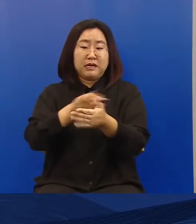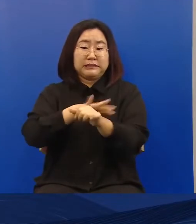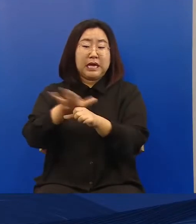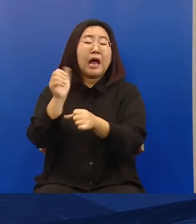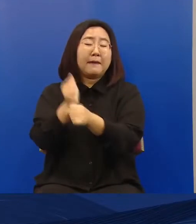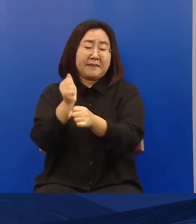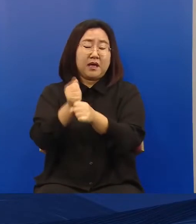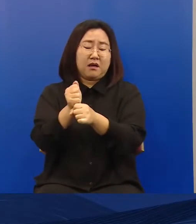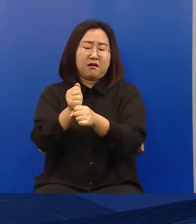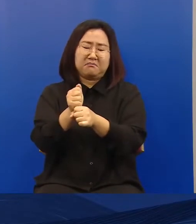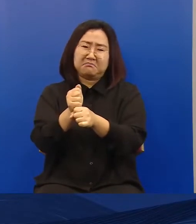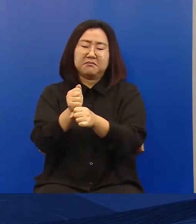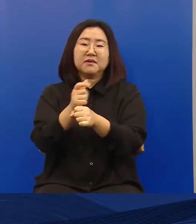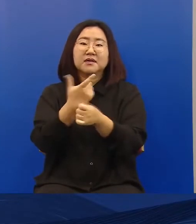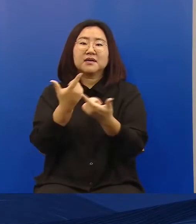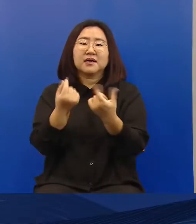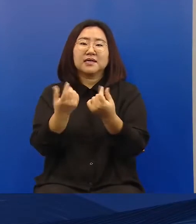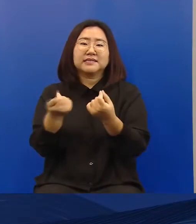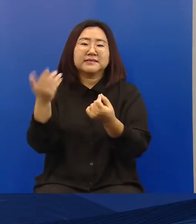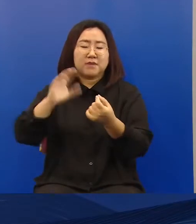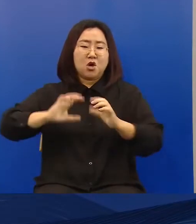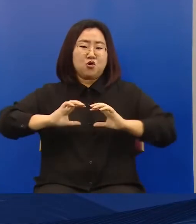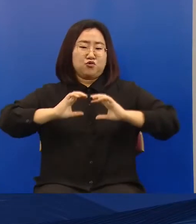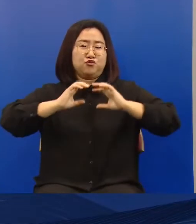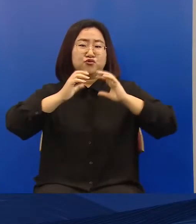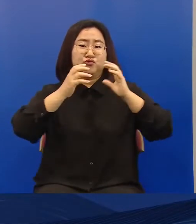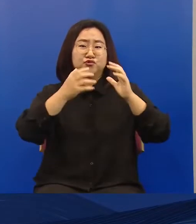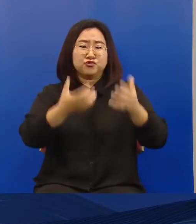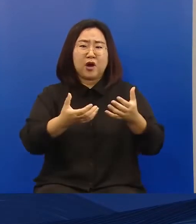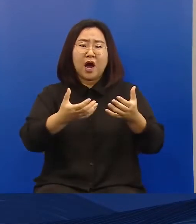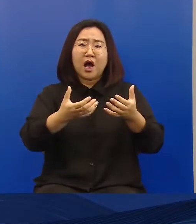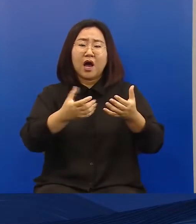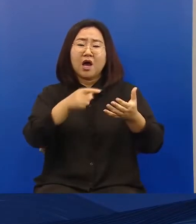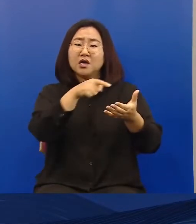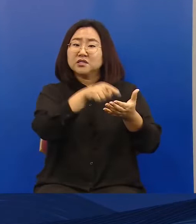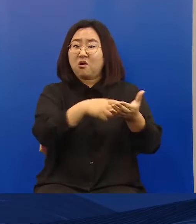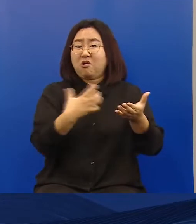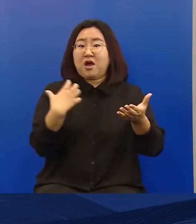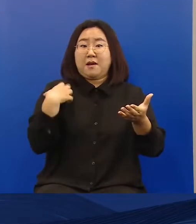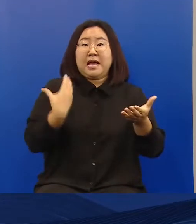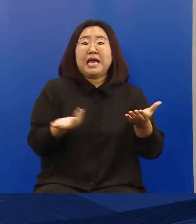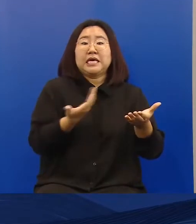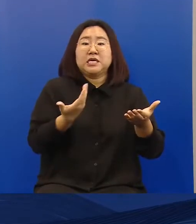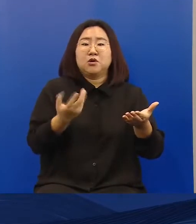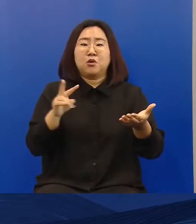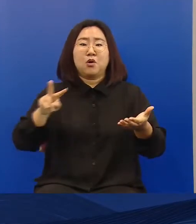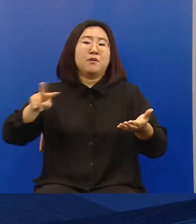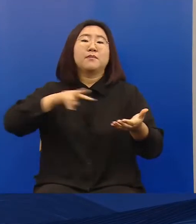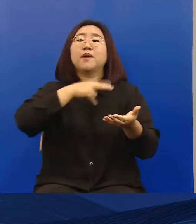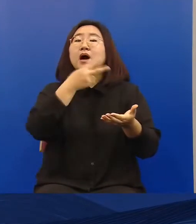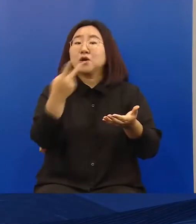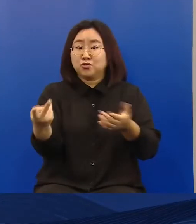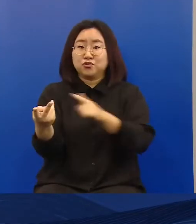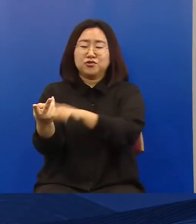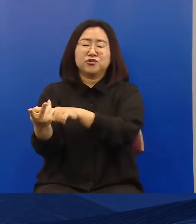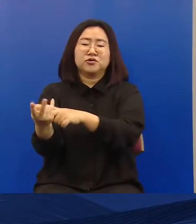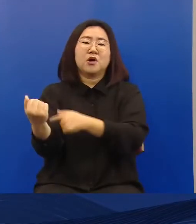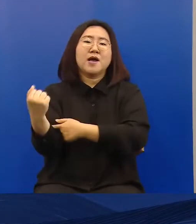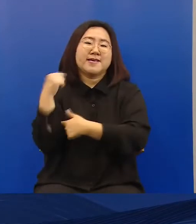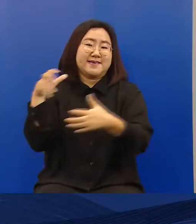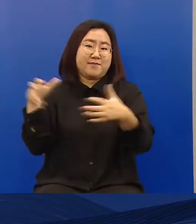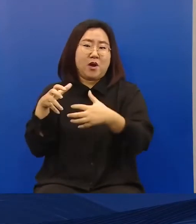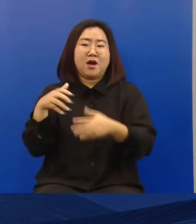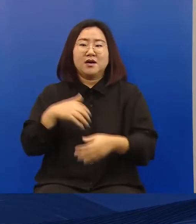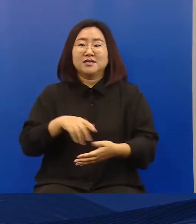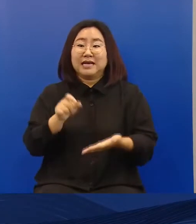I mentioned that we do have that Korean Sign Language Act, and it's well established. However, it's now time to gather